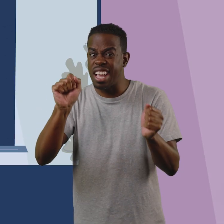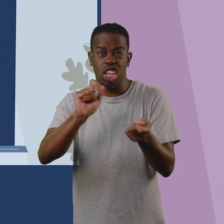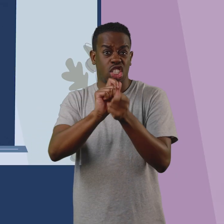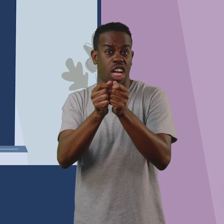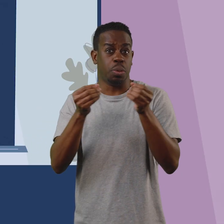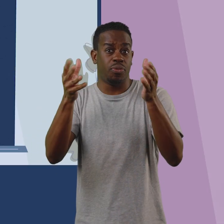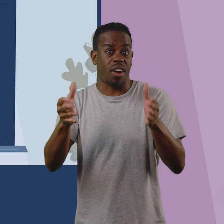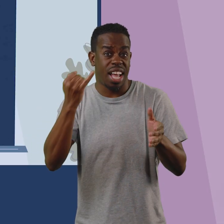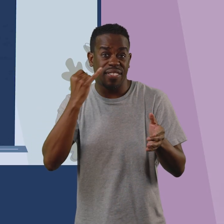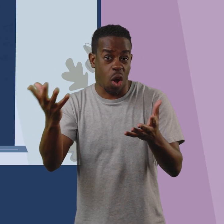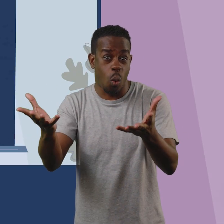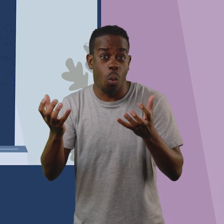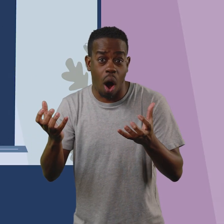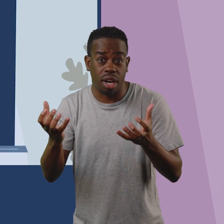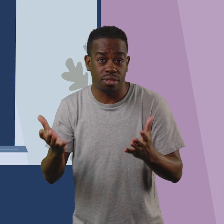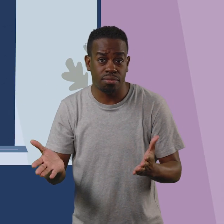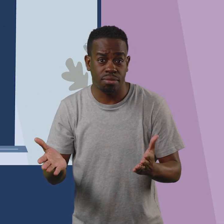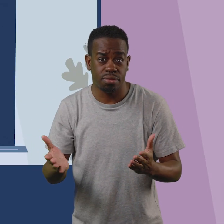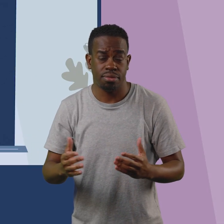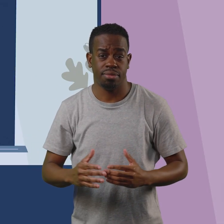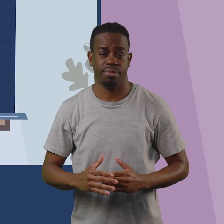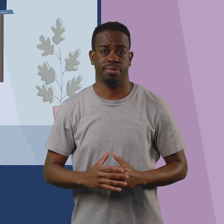they can change providers if they want.